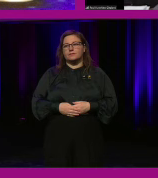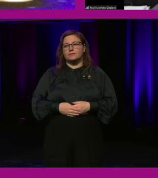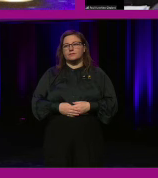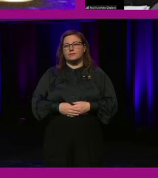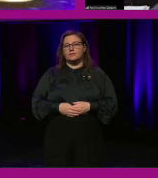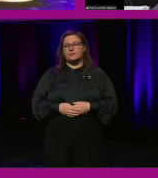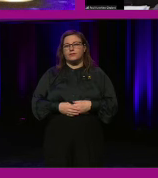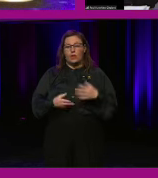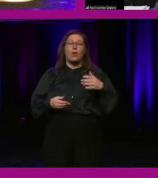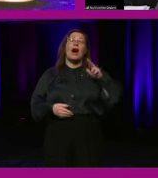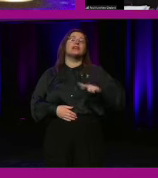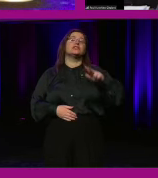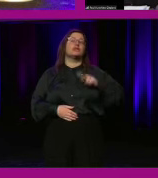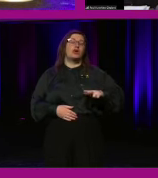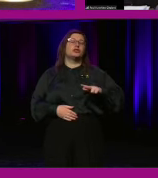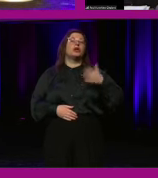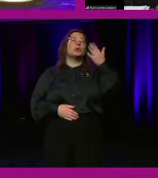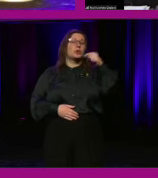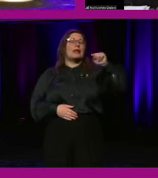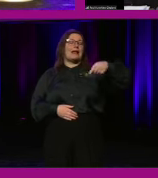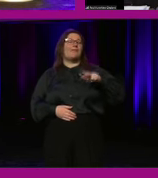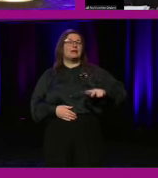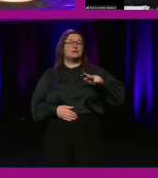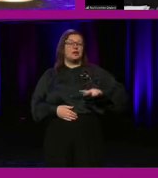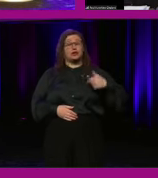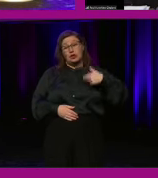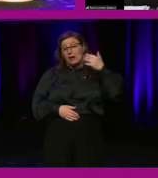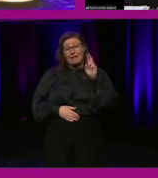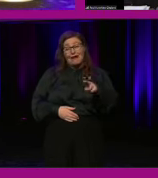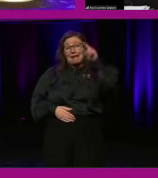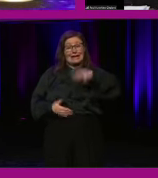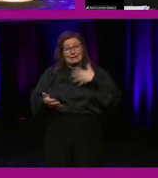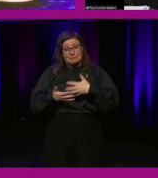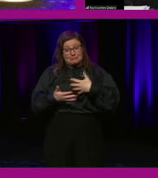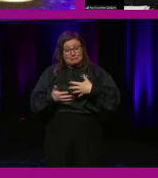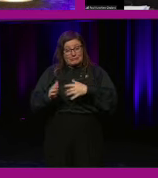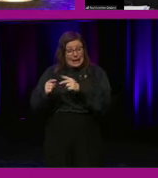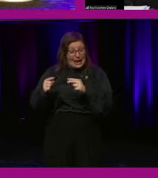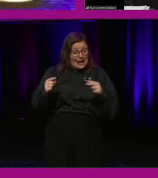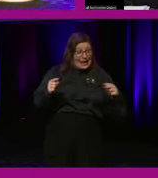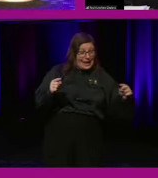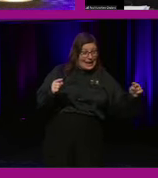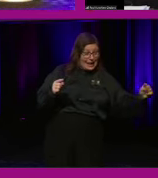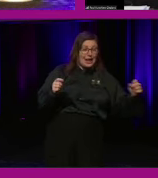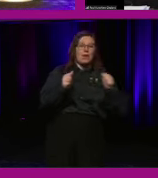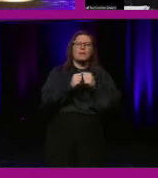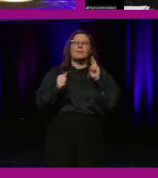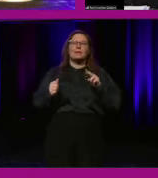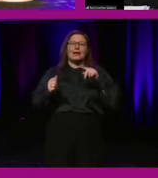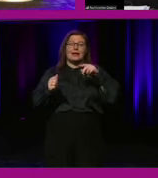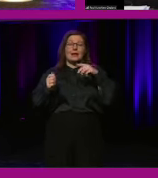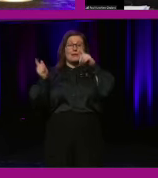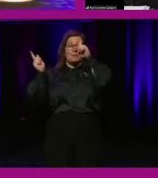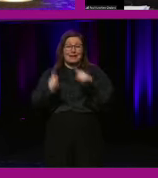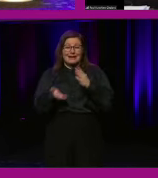accountability. We could go on, but deeply in the DNA of human